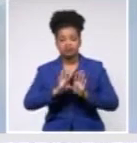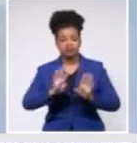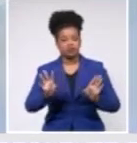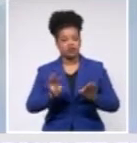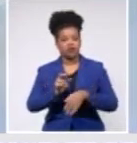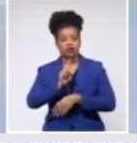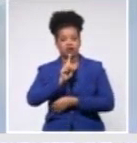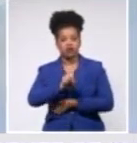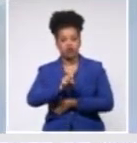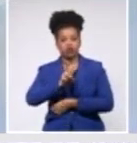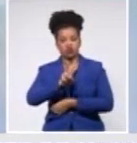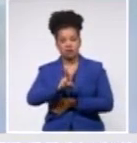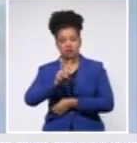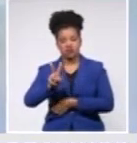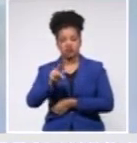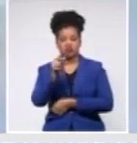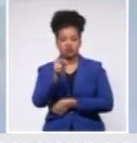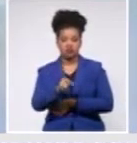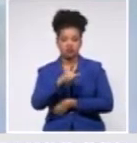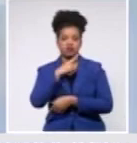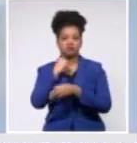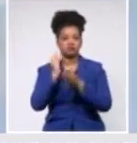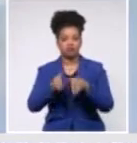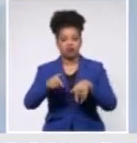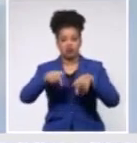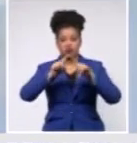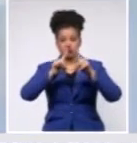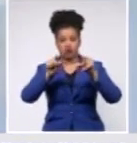2.23%, lower than the global rate of